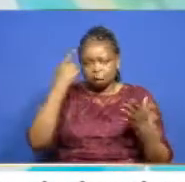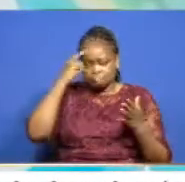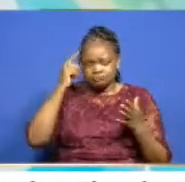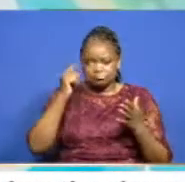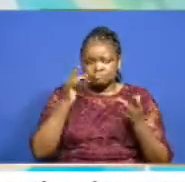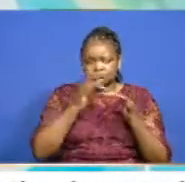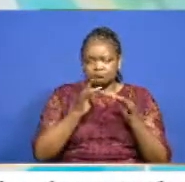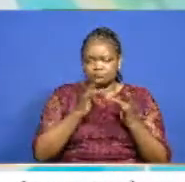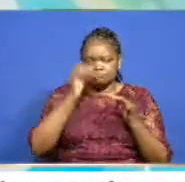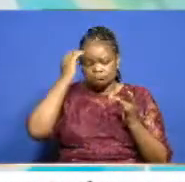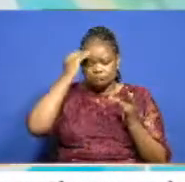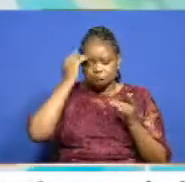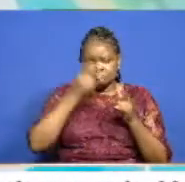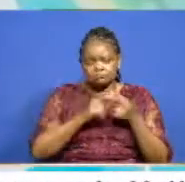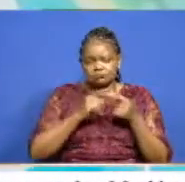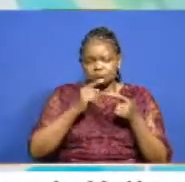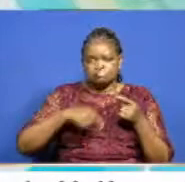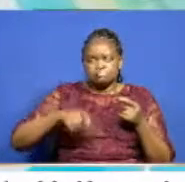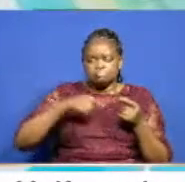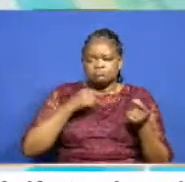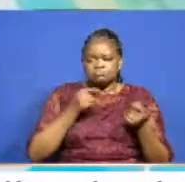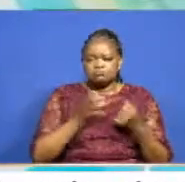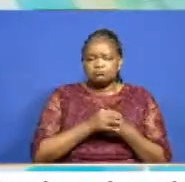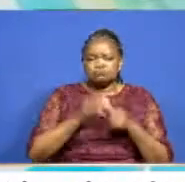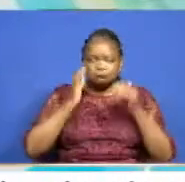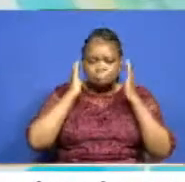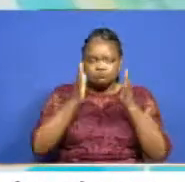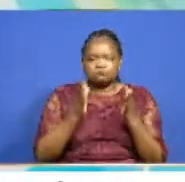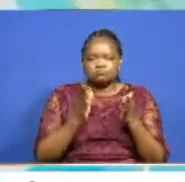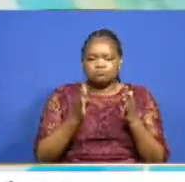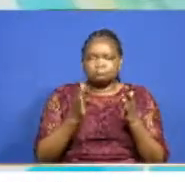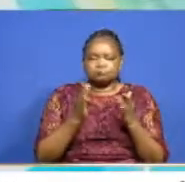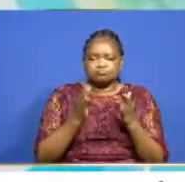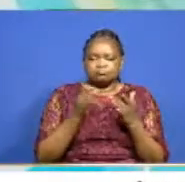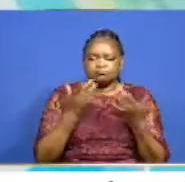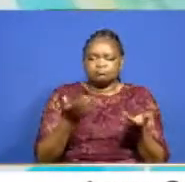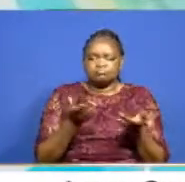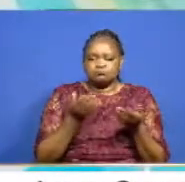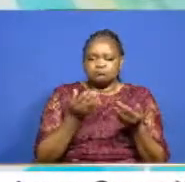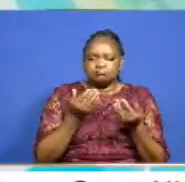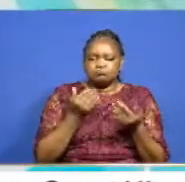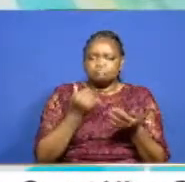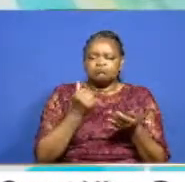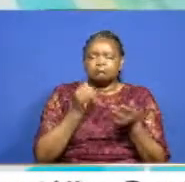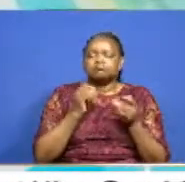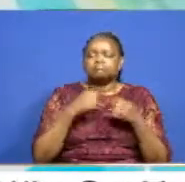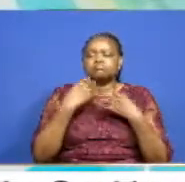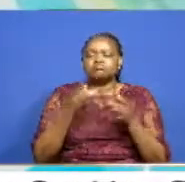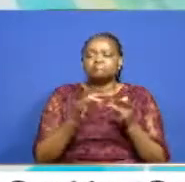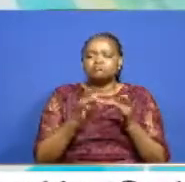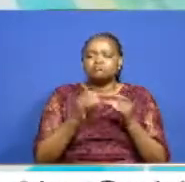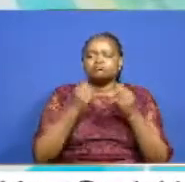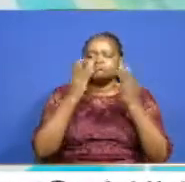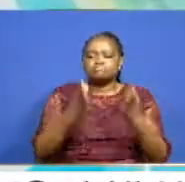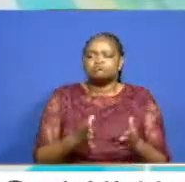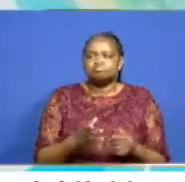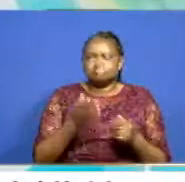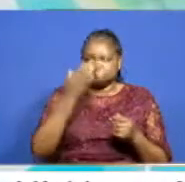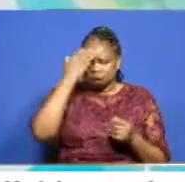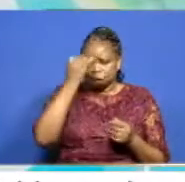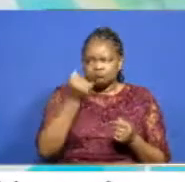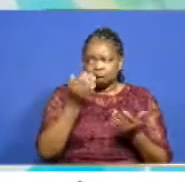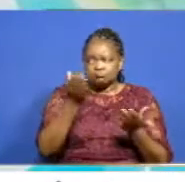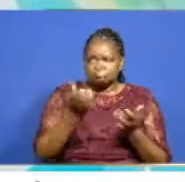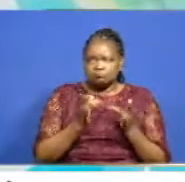We are looking at how to negotiate with internet providers for access to affordable internet, because for online learning you require internet, and